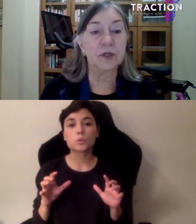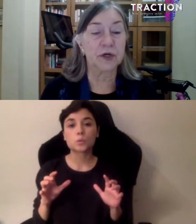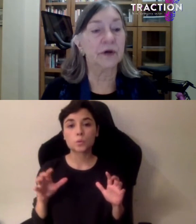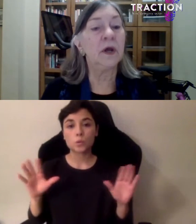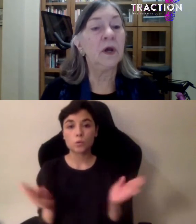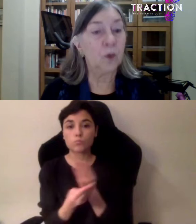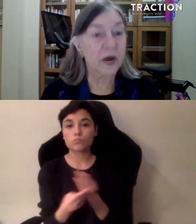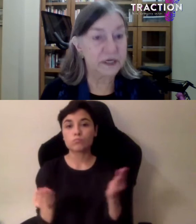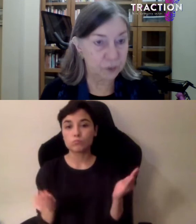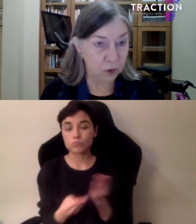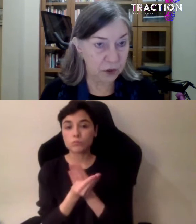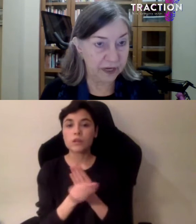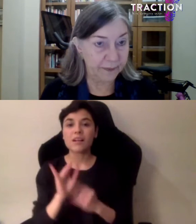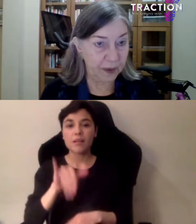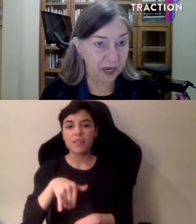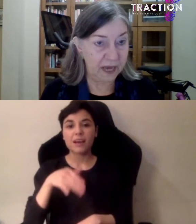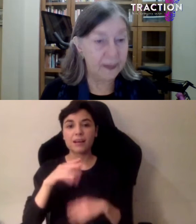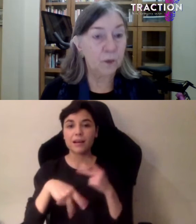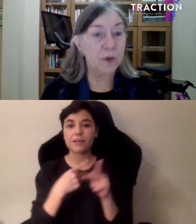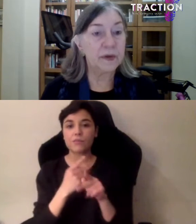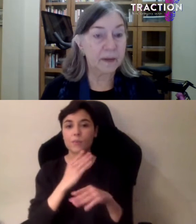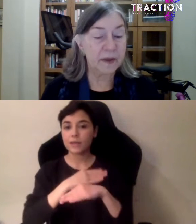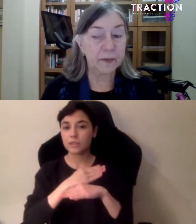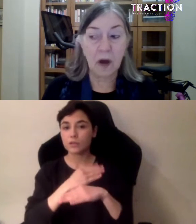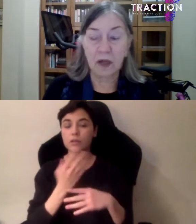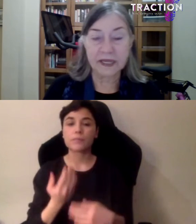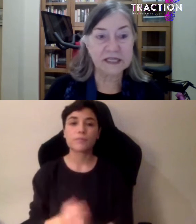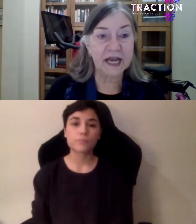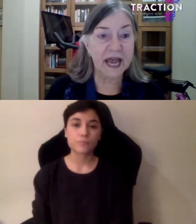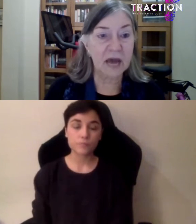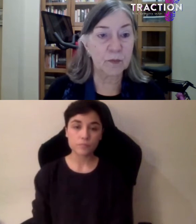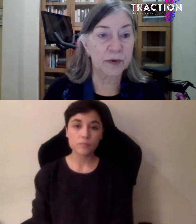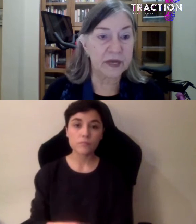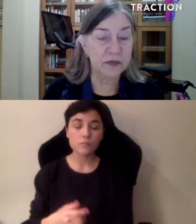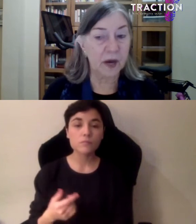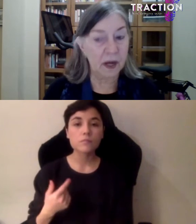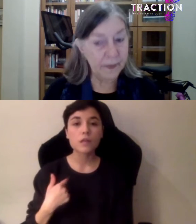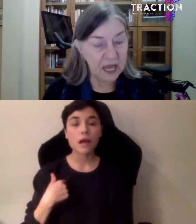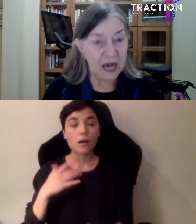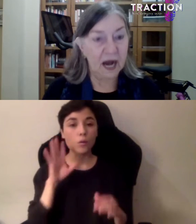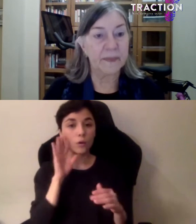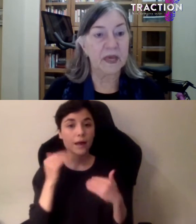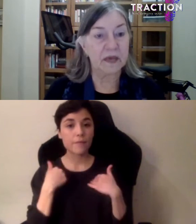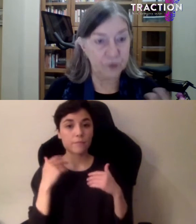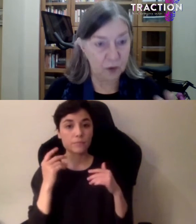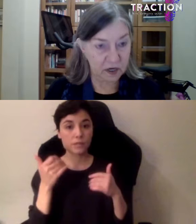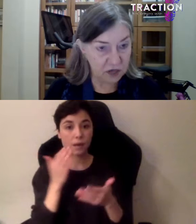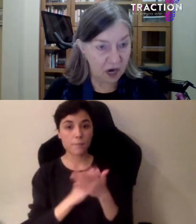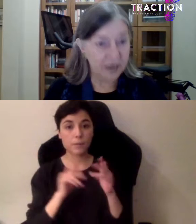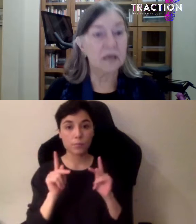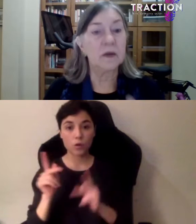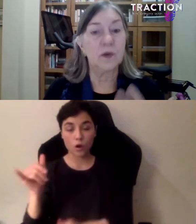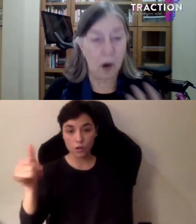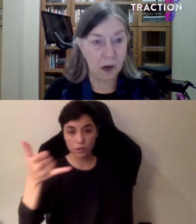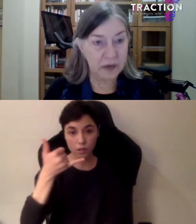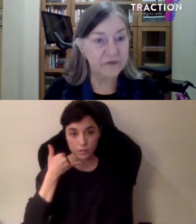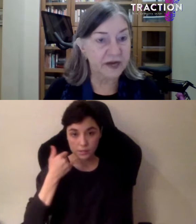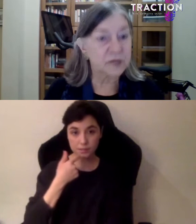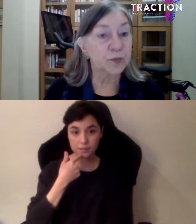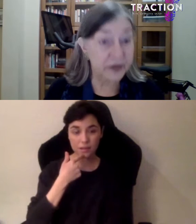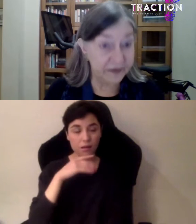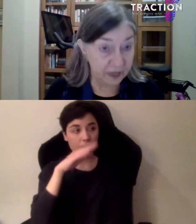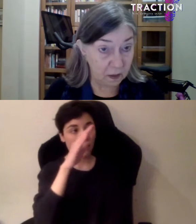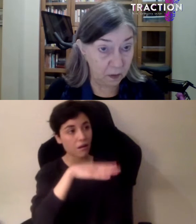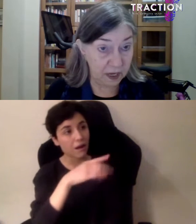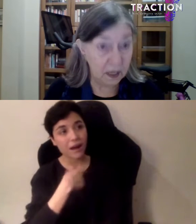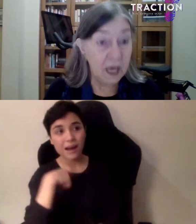help people learn when to worry, okay? We would get people calling us, I can't breathe. Well, if you are talking, you are in